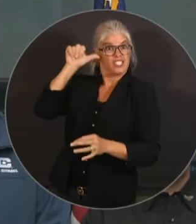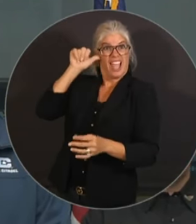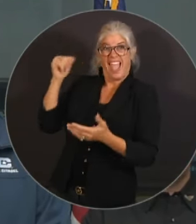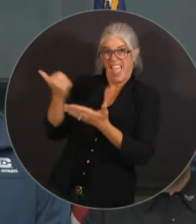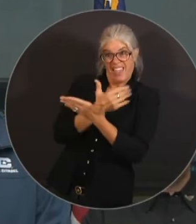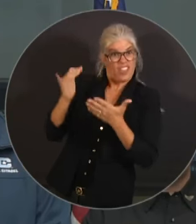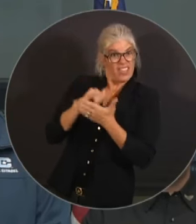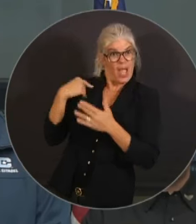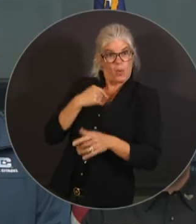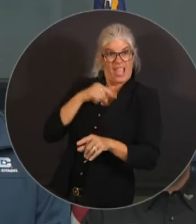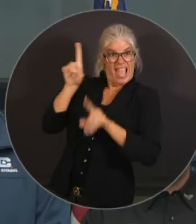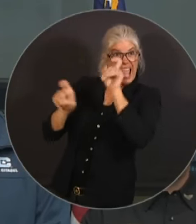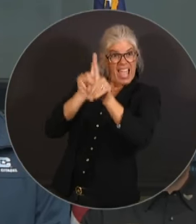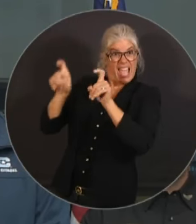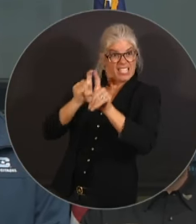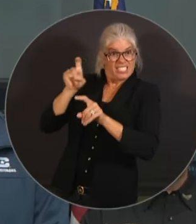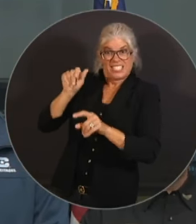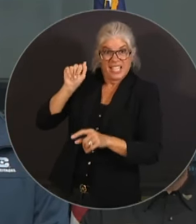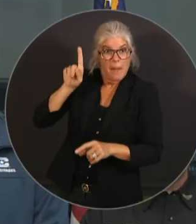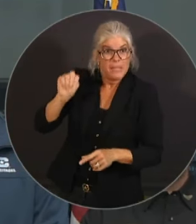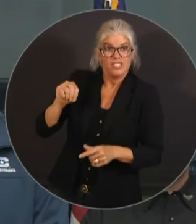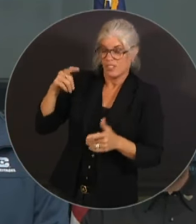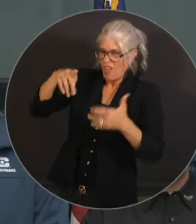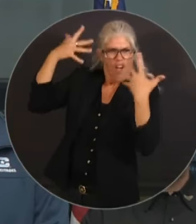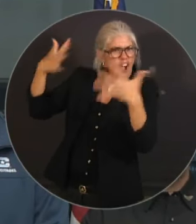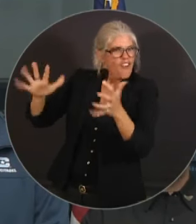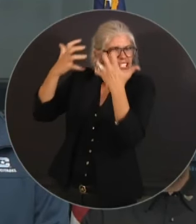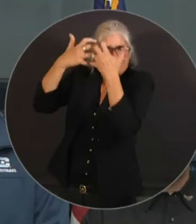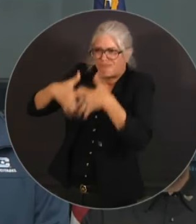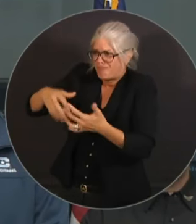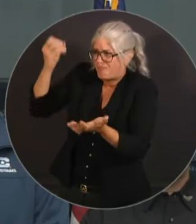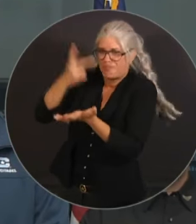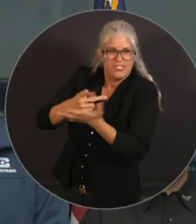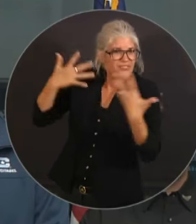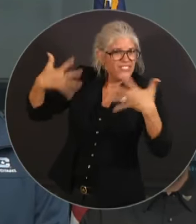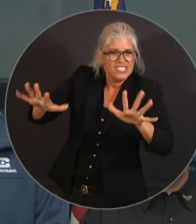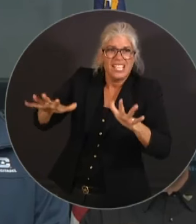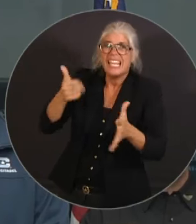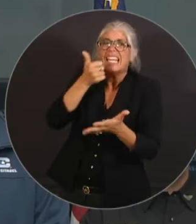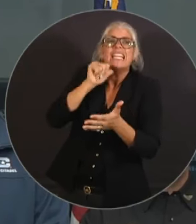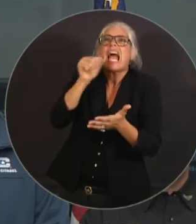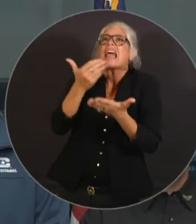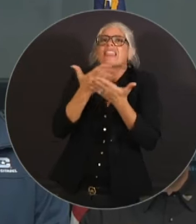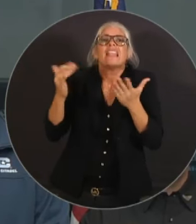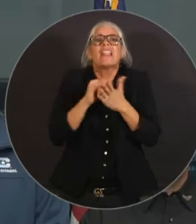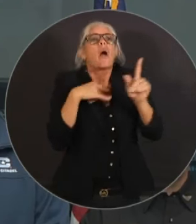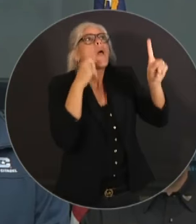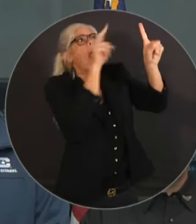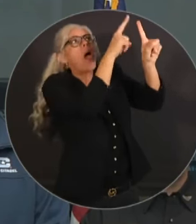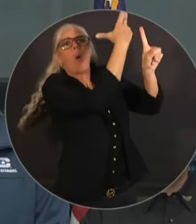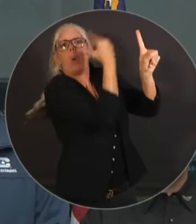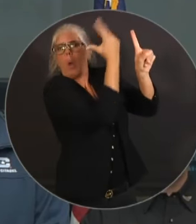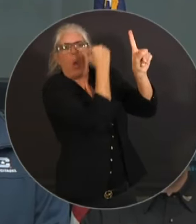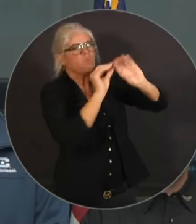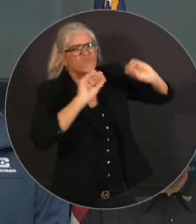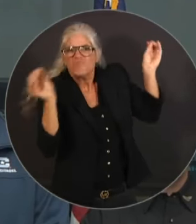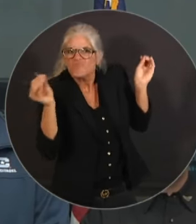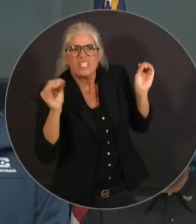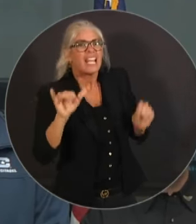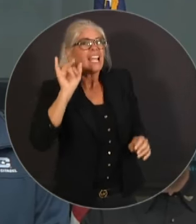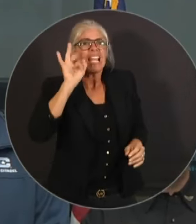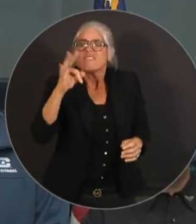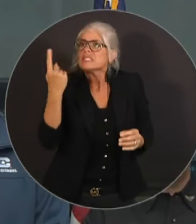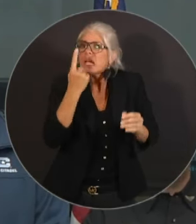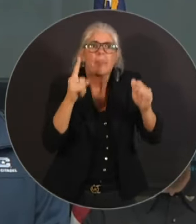for, the administration has approved. There's not anything that we've asked for that they haven't. If there's something that comes